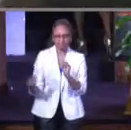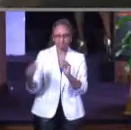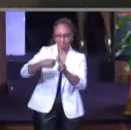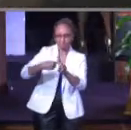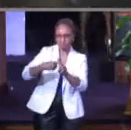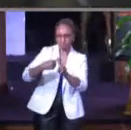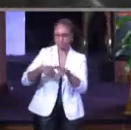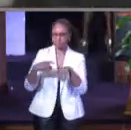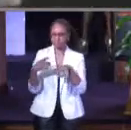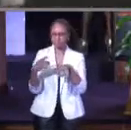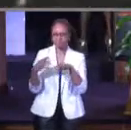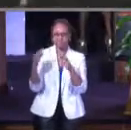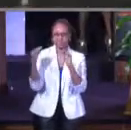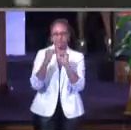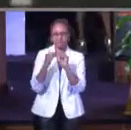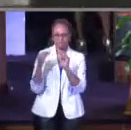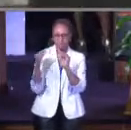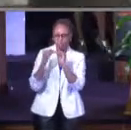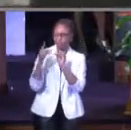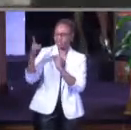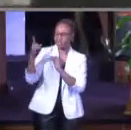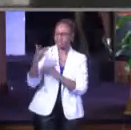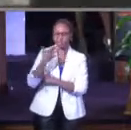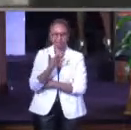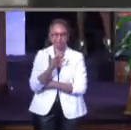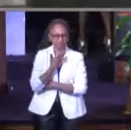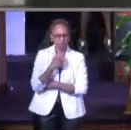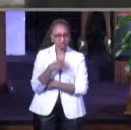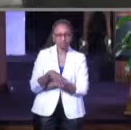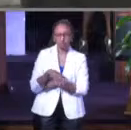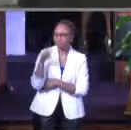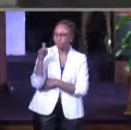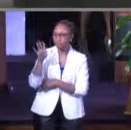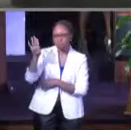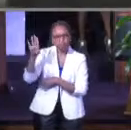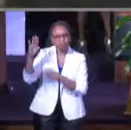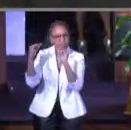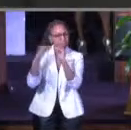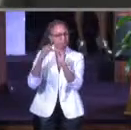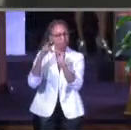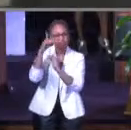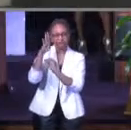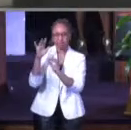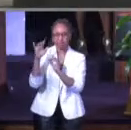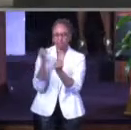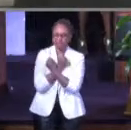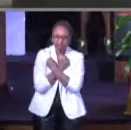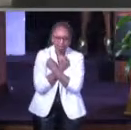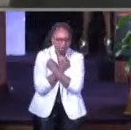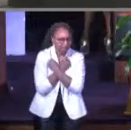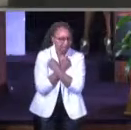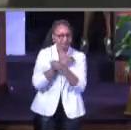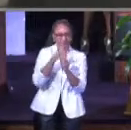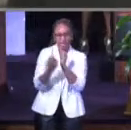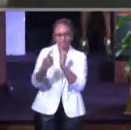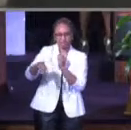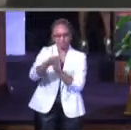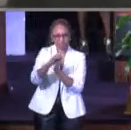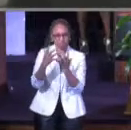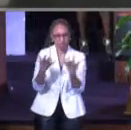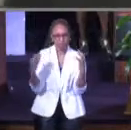grace? Anybody need more of his favor? Anybody need more of his love? Anybody want more of